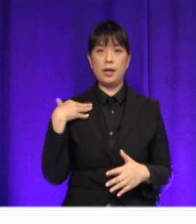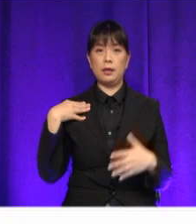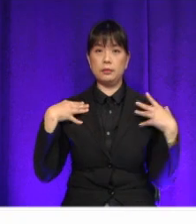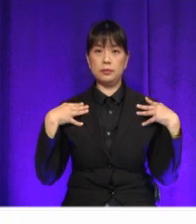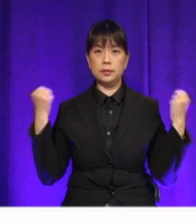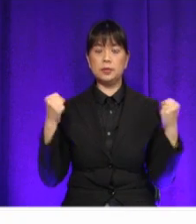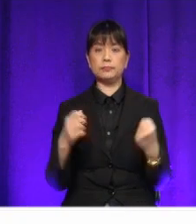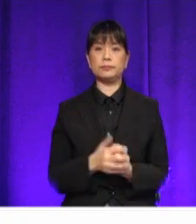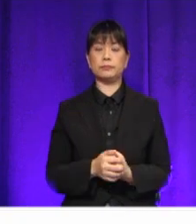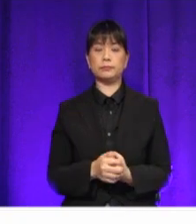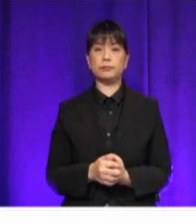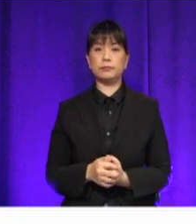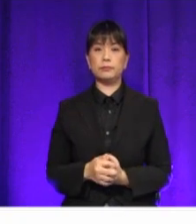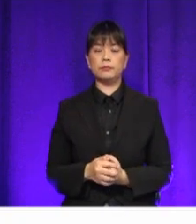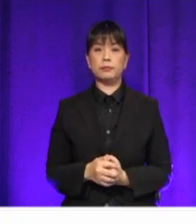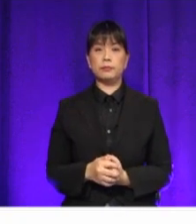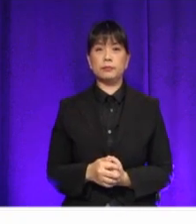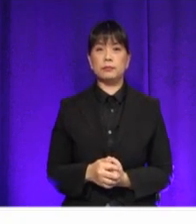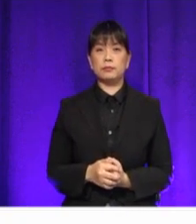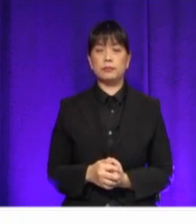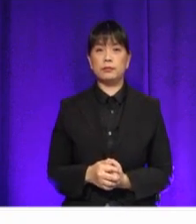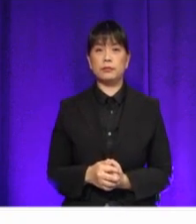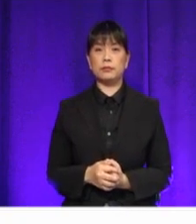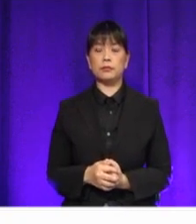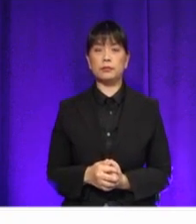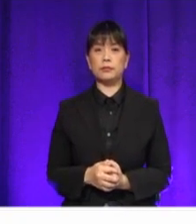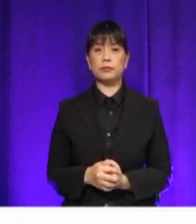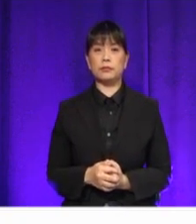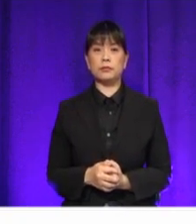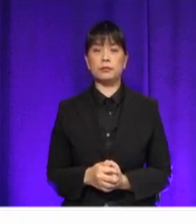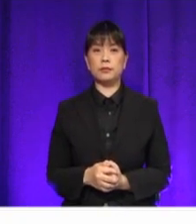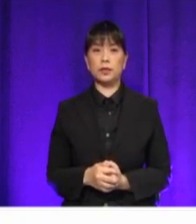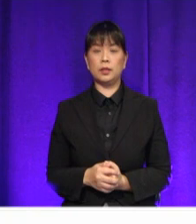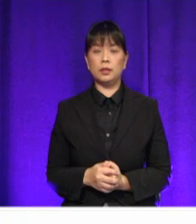about 5 hours for students, so students have to go through 5 hours of,